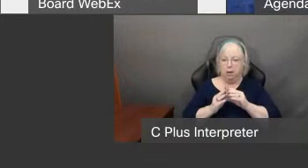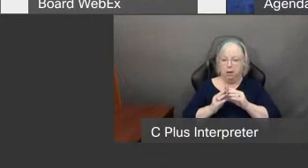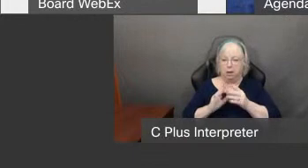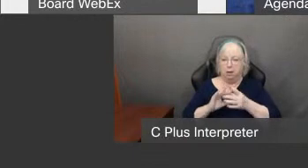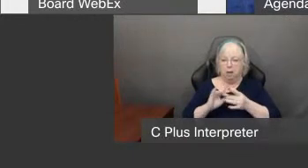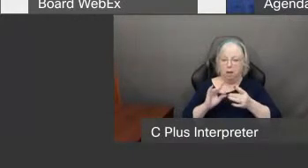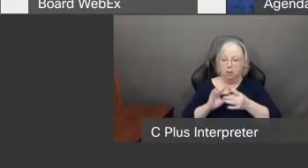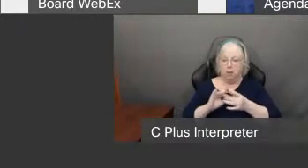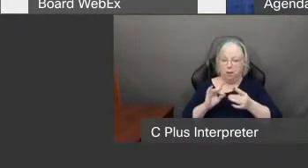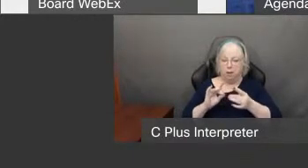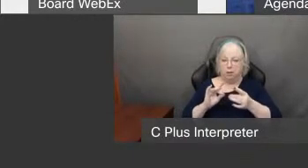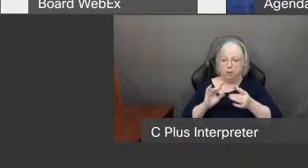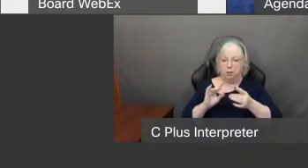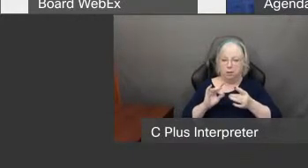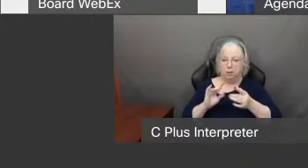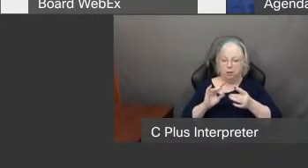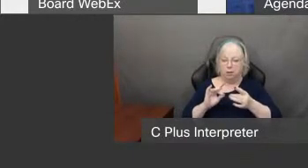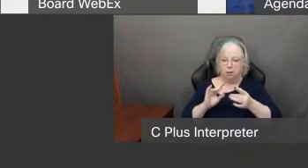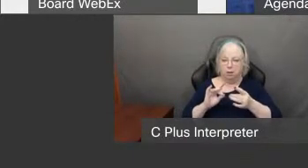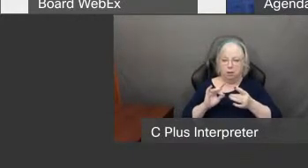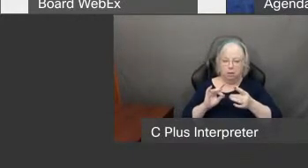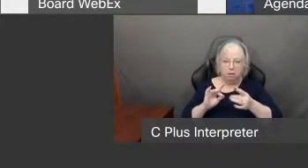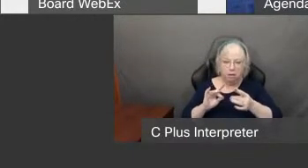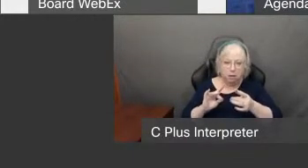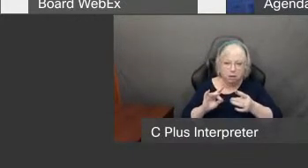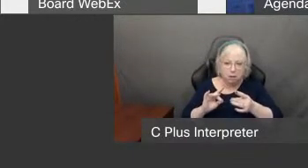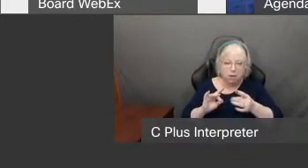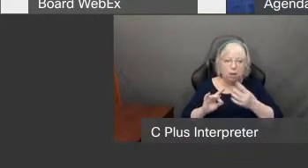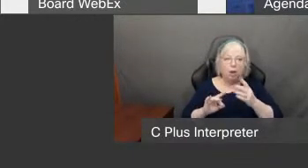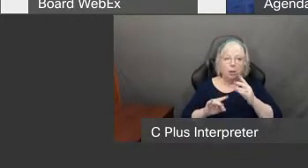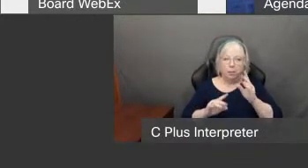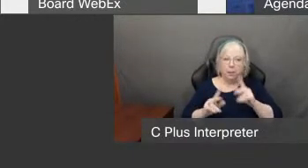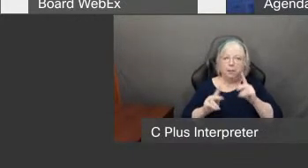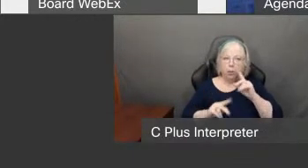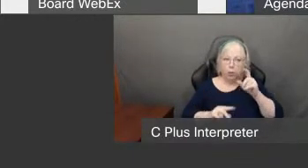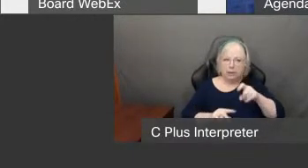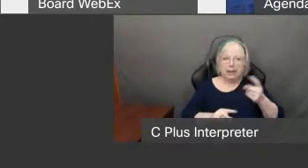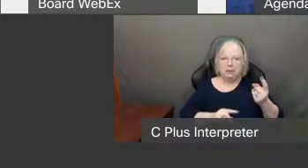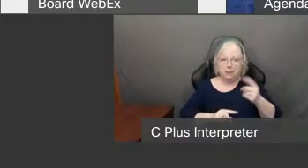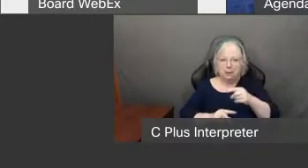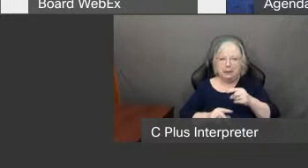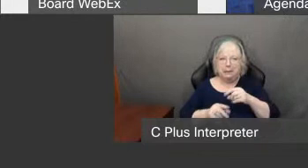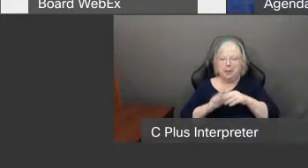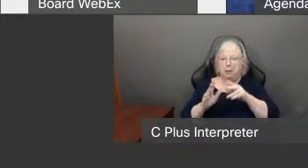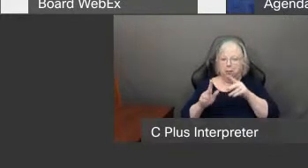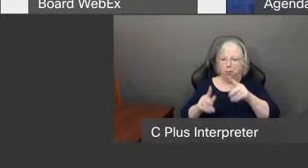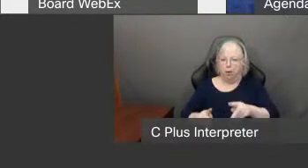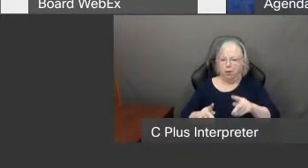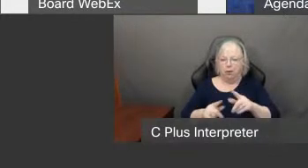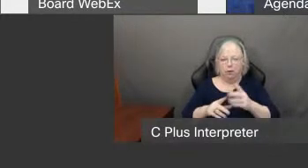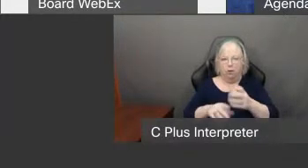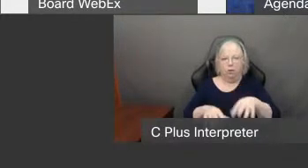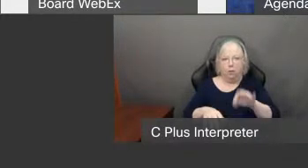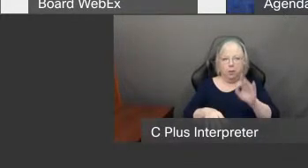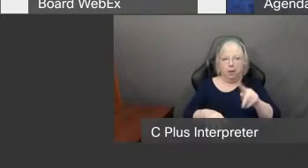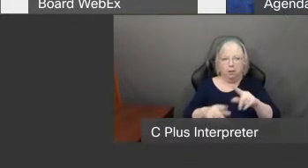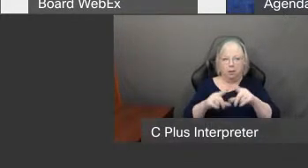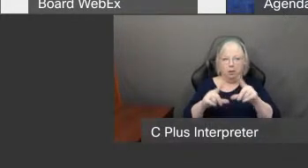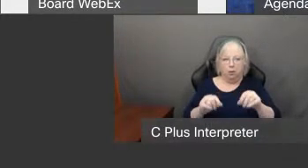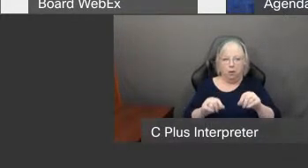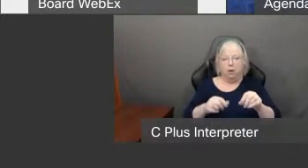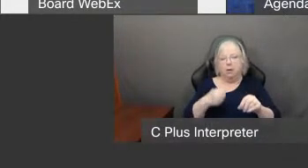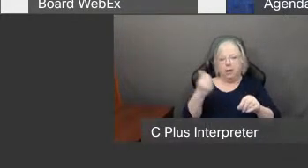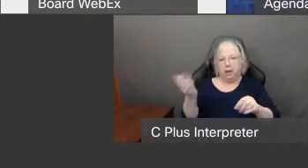Comments to be made. People need to be here in person and comply with getting the cards for that to the city